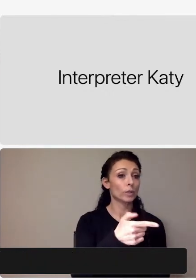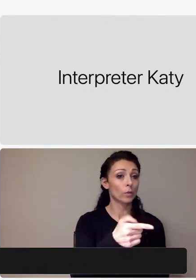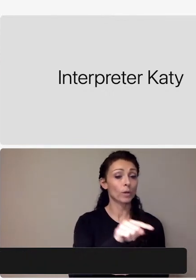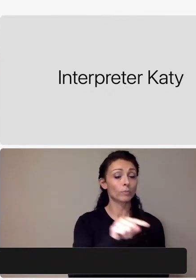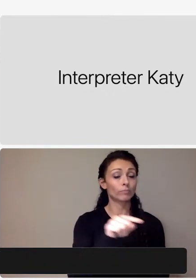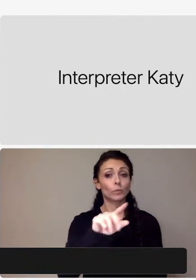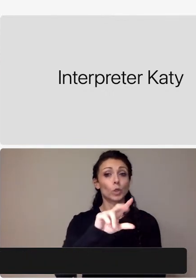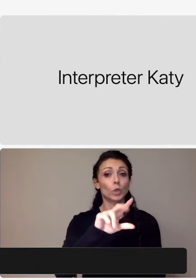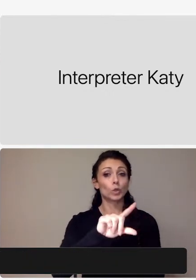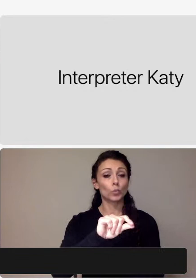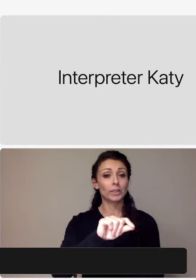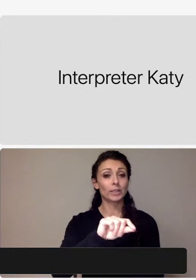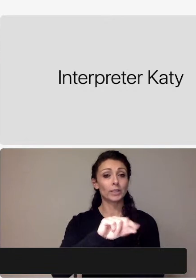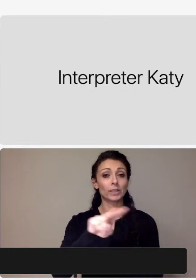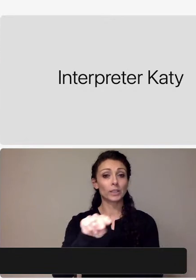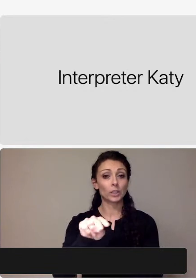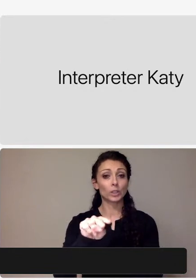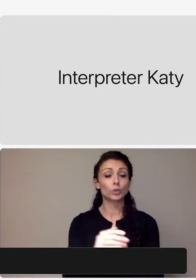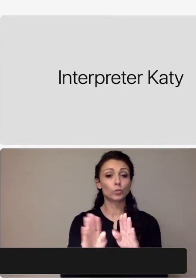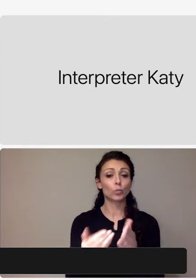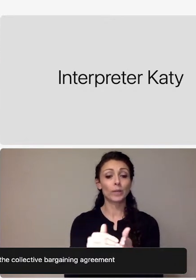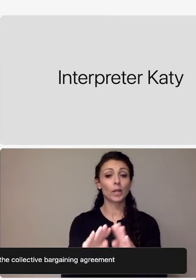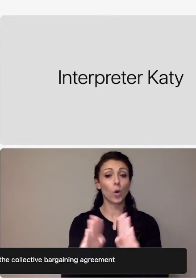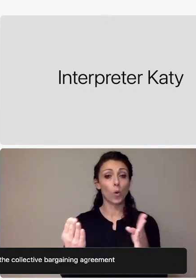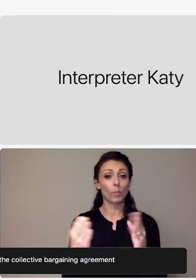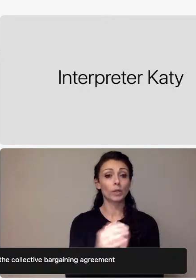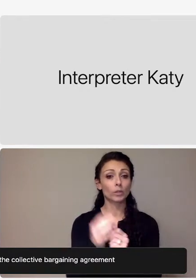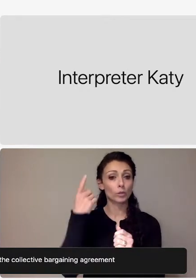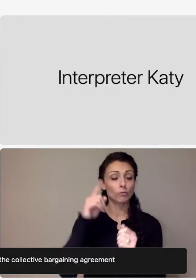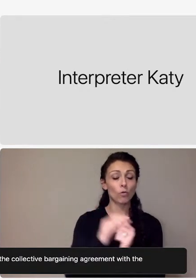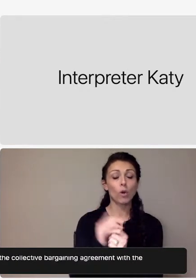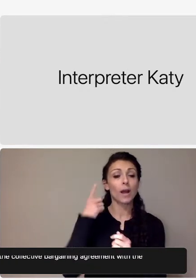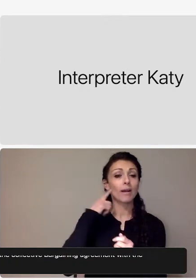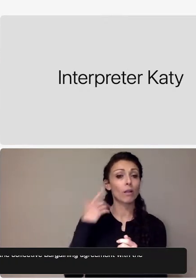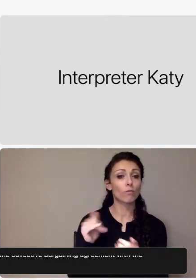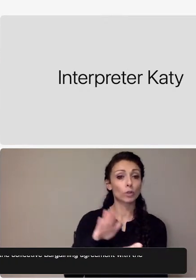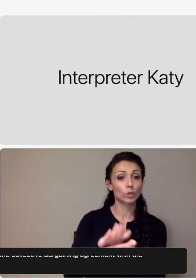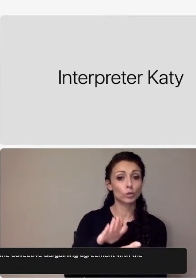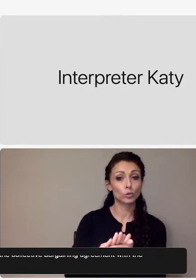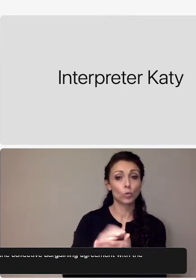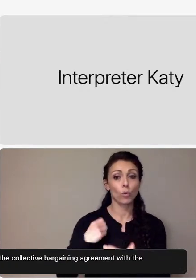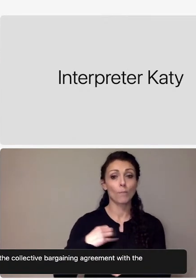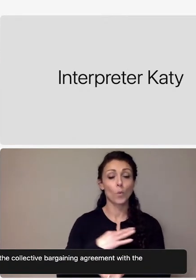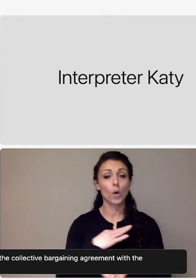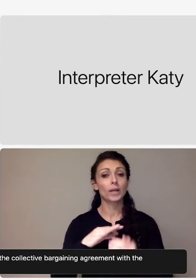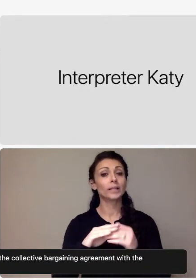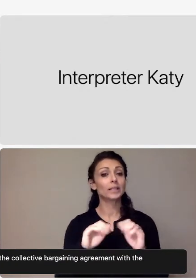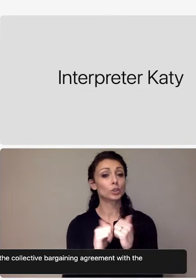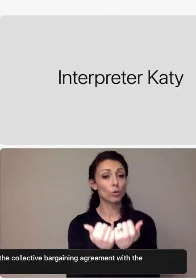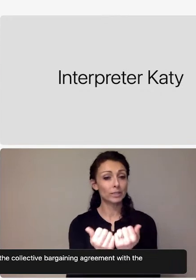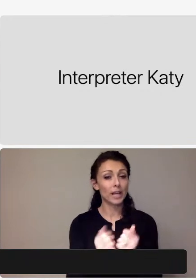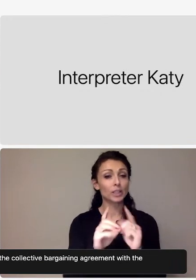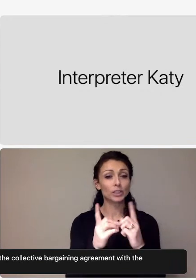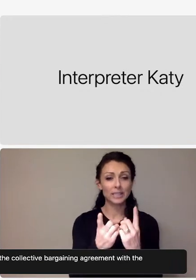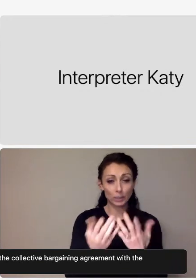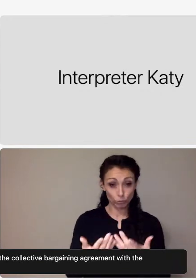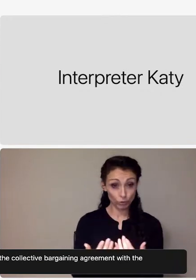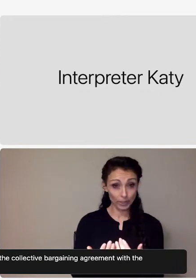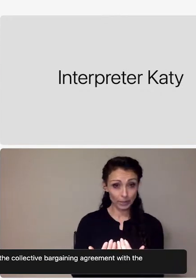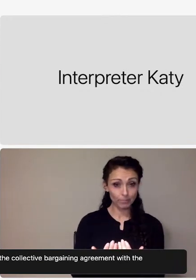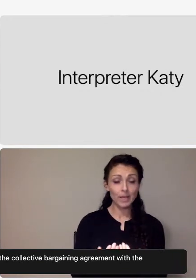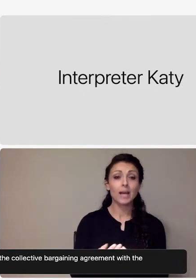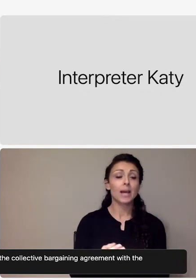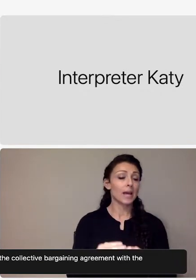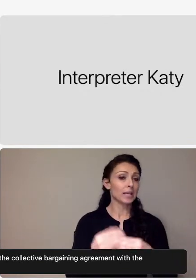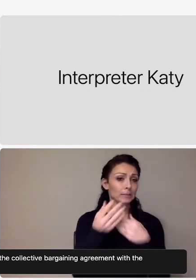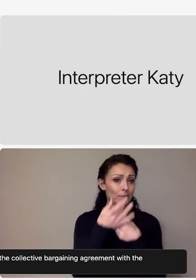reopeners to the collective bargaining agreement with the california school employees association the district is interested in bargaining